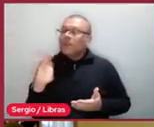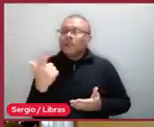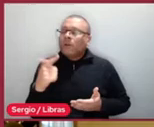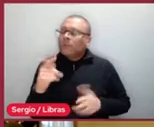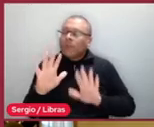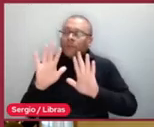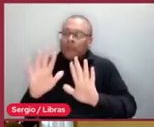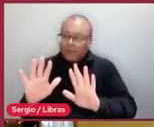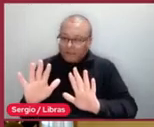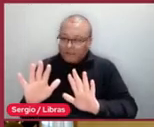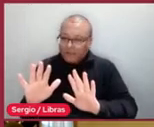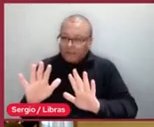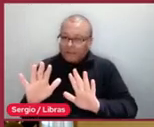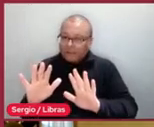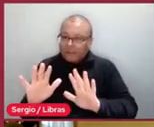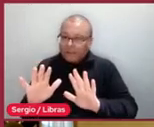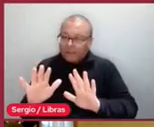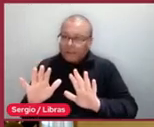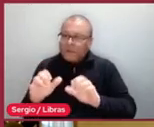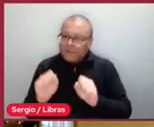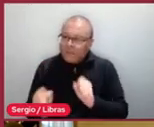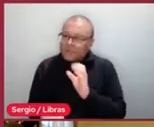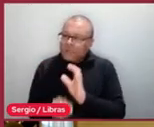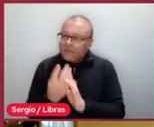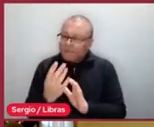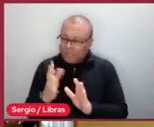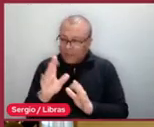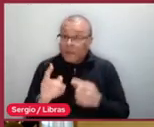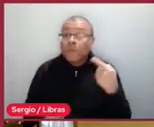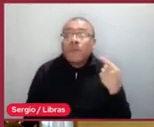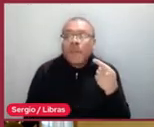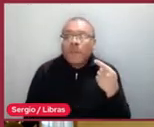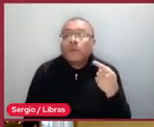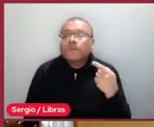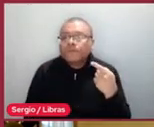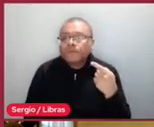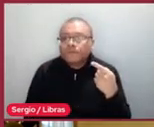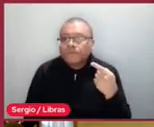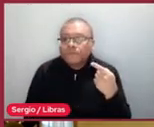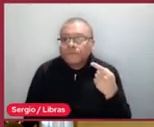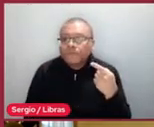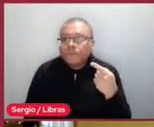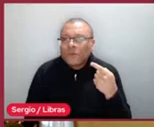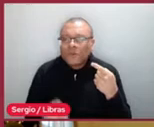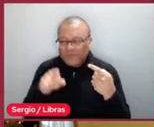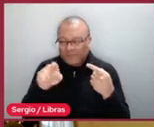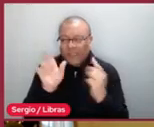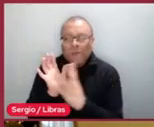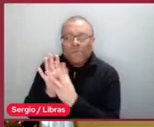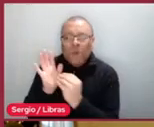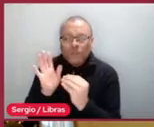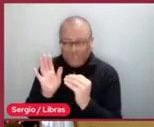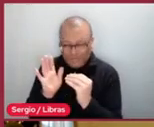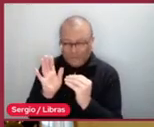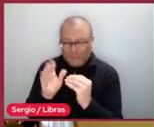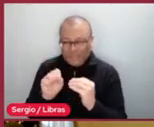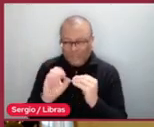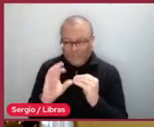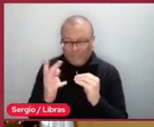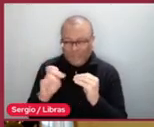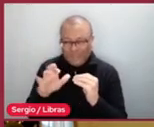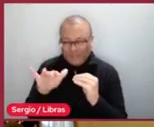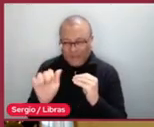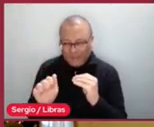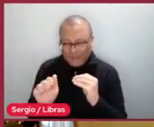but maybe one day. So the first thing is we have the schema. With the schema, we